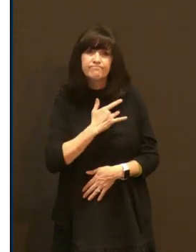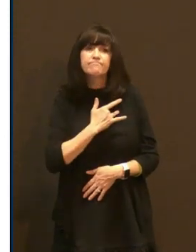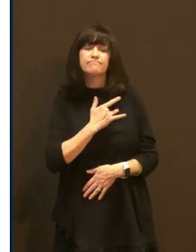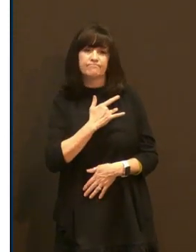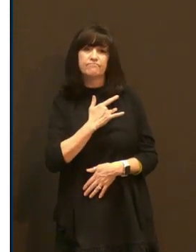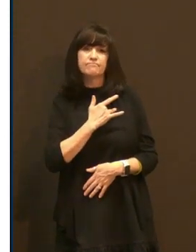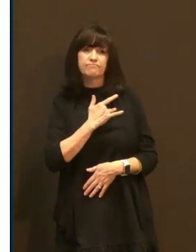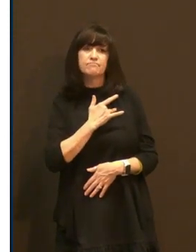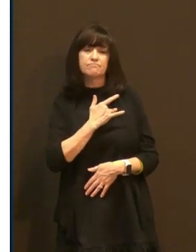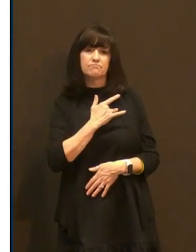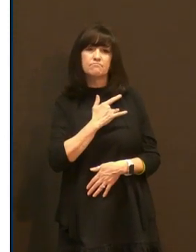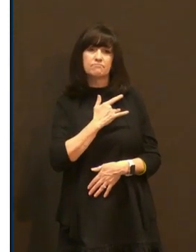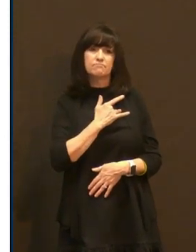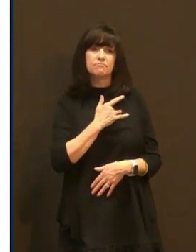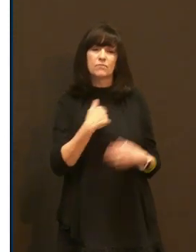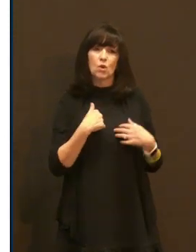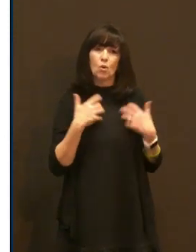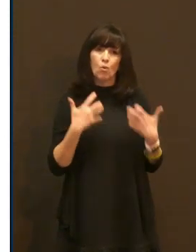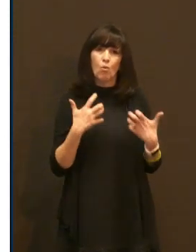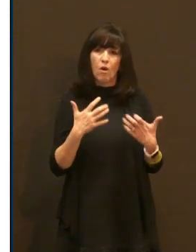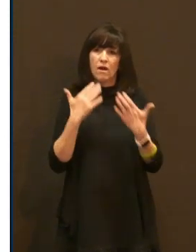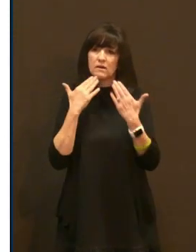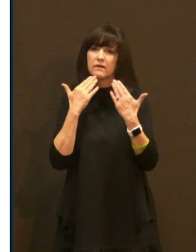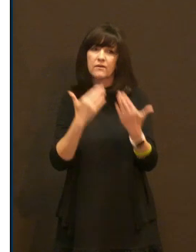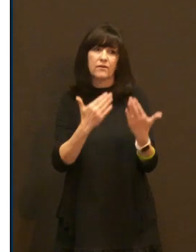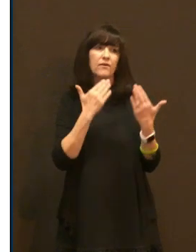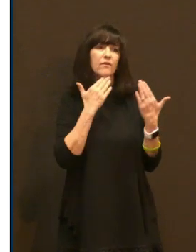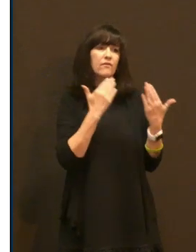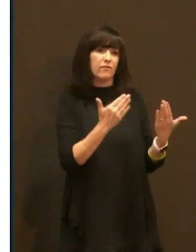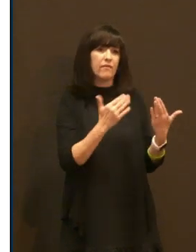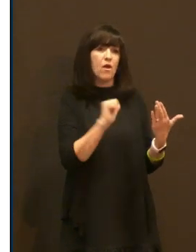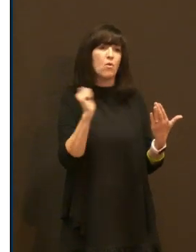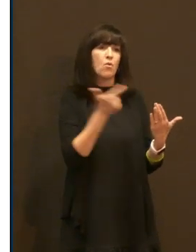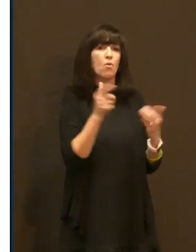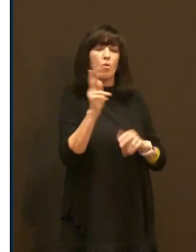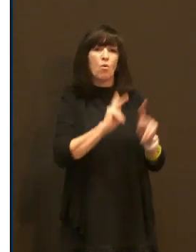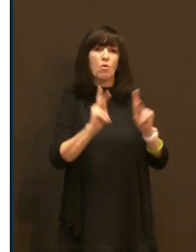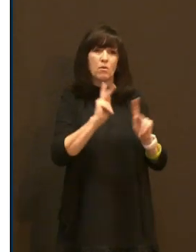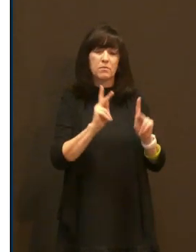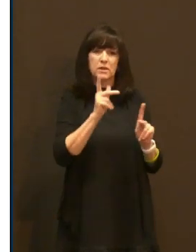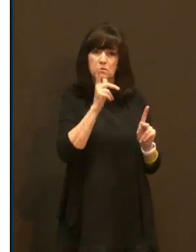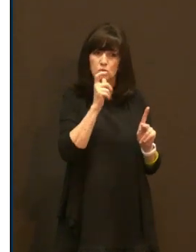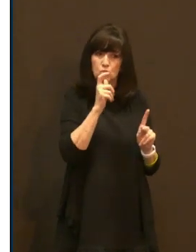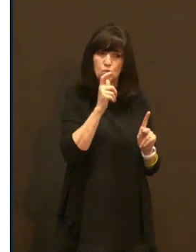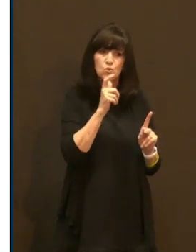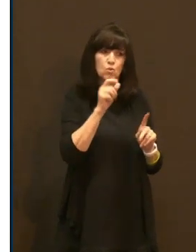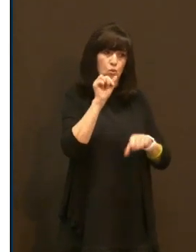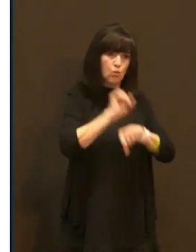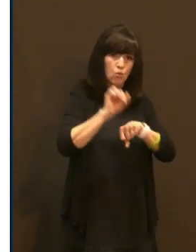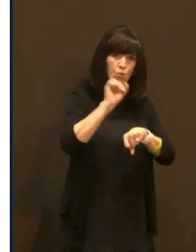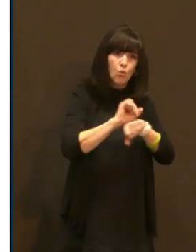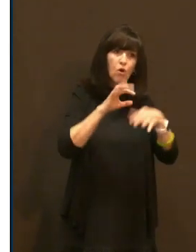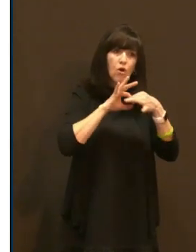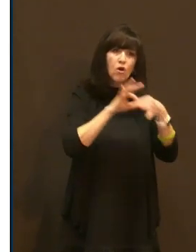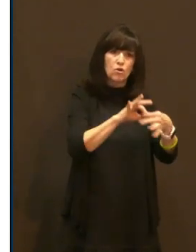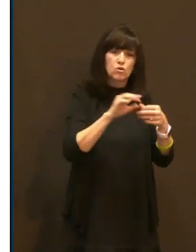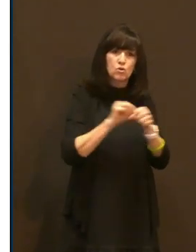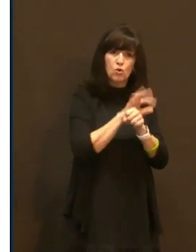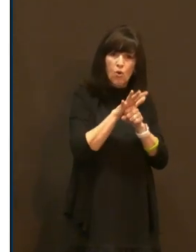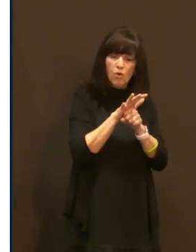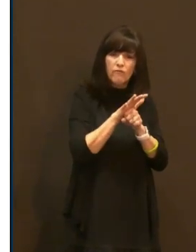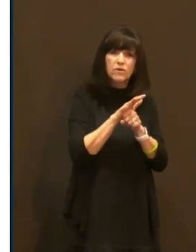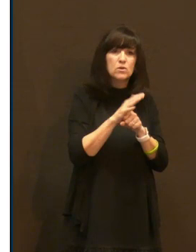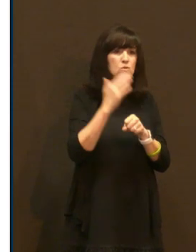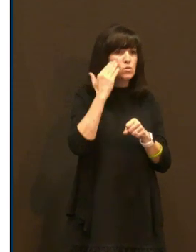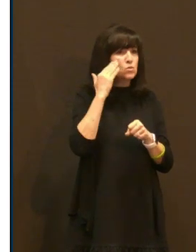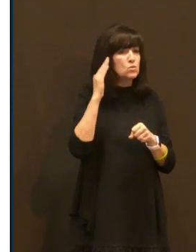who sacrificed over the last 3 months. We know the toll has been great for many, particularly